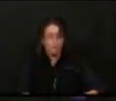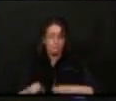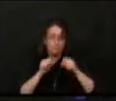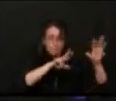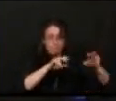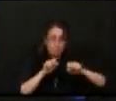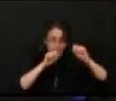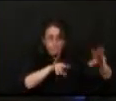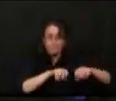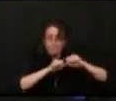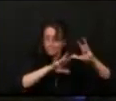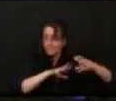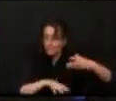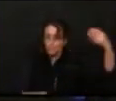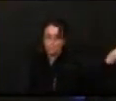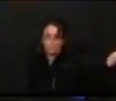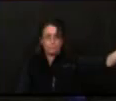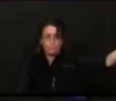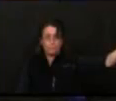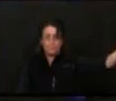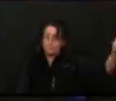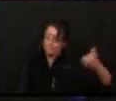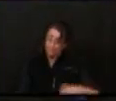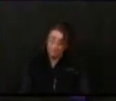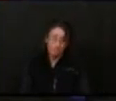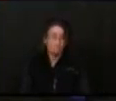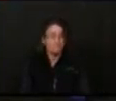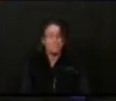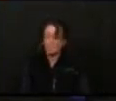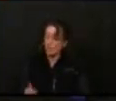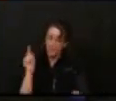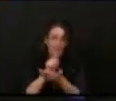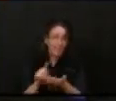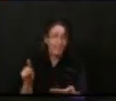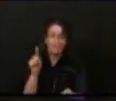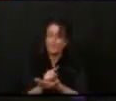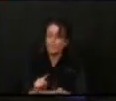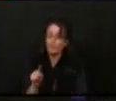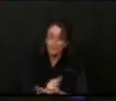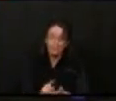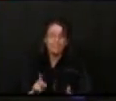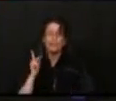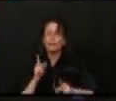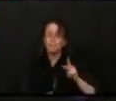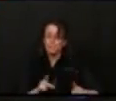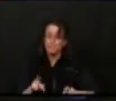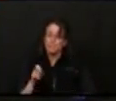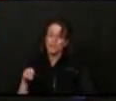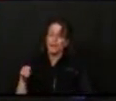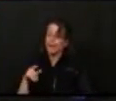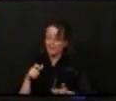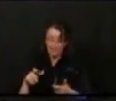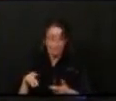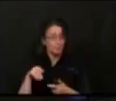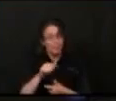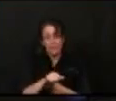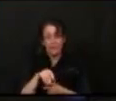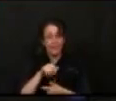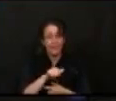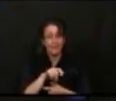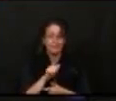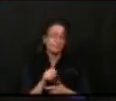expense. And probably over the course of the year, households are going to be paying, let's say we average